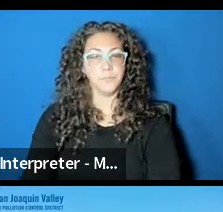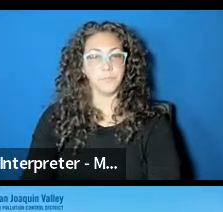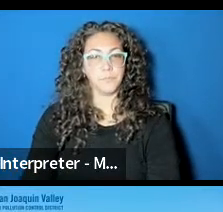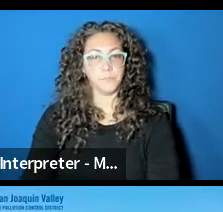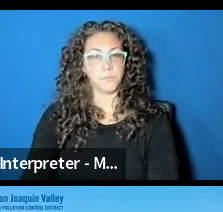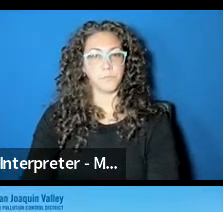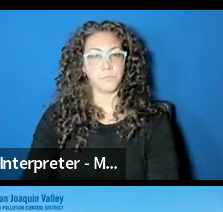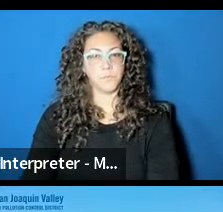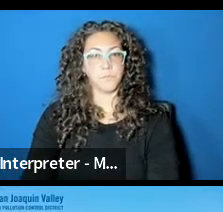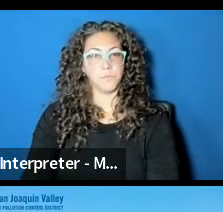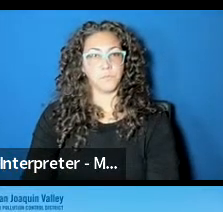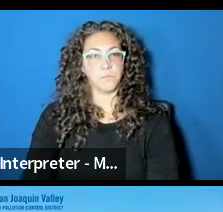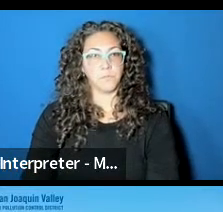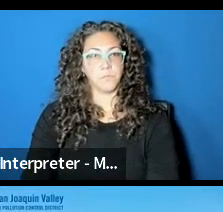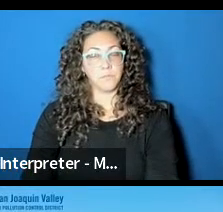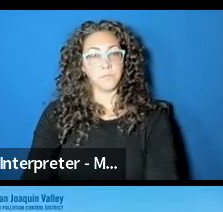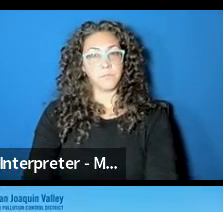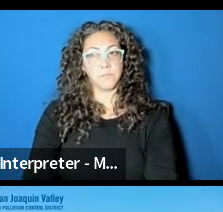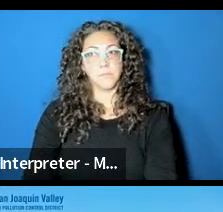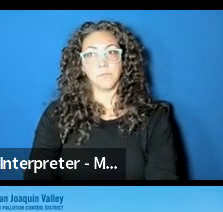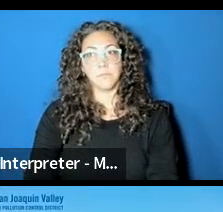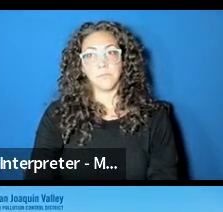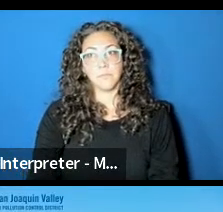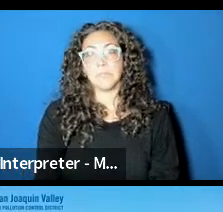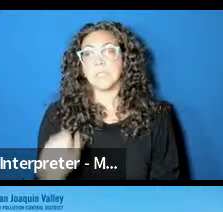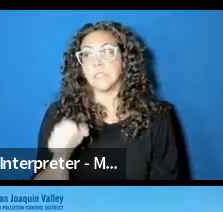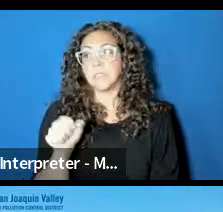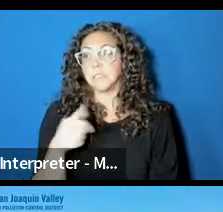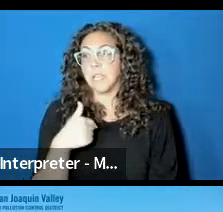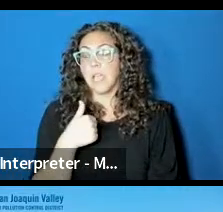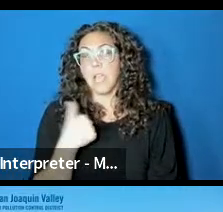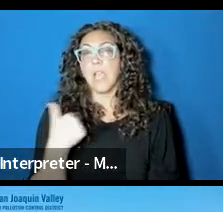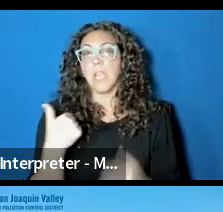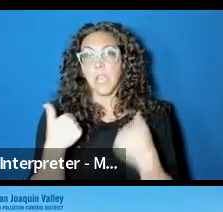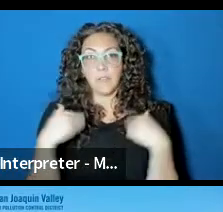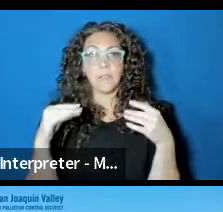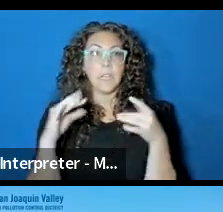And I have a comment too.